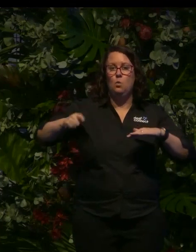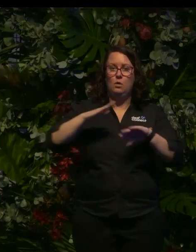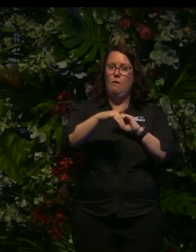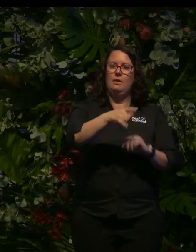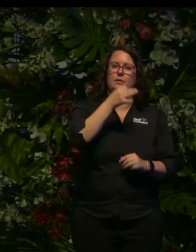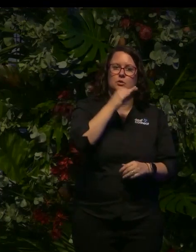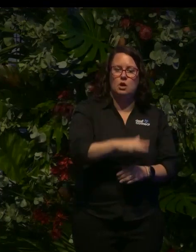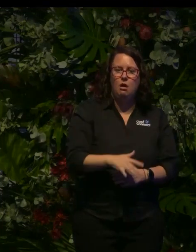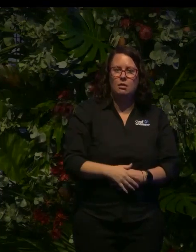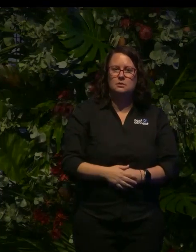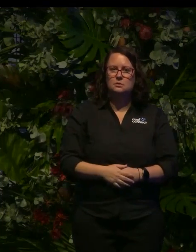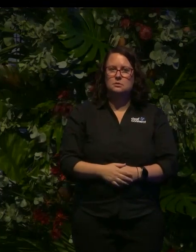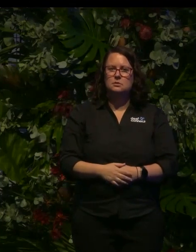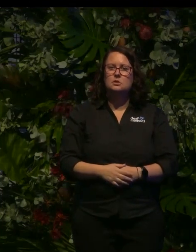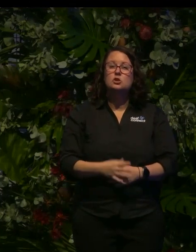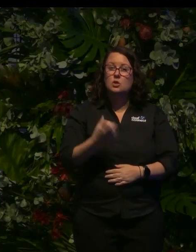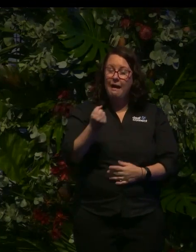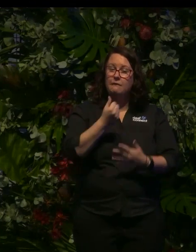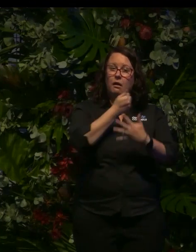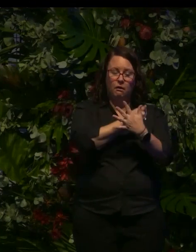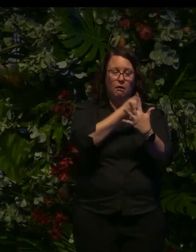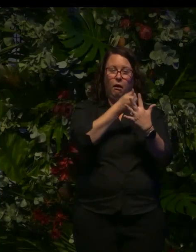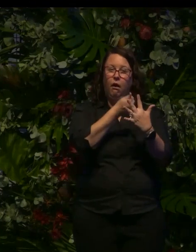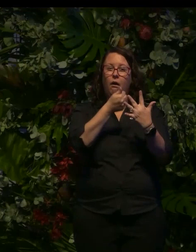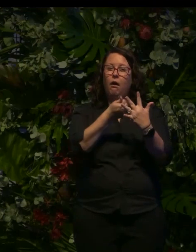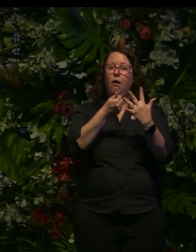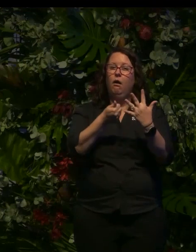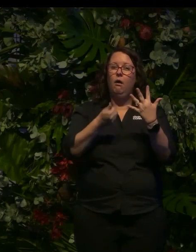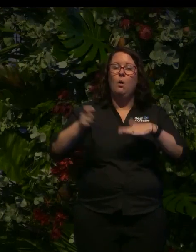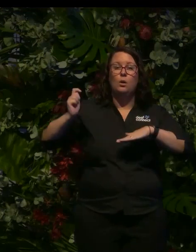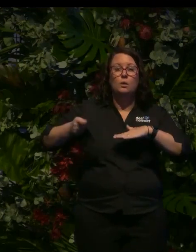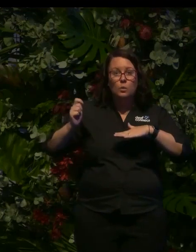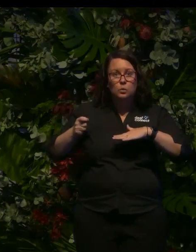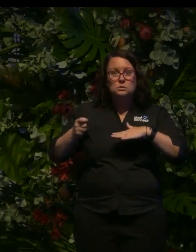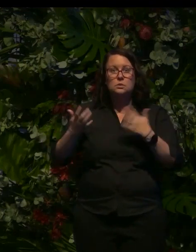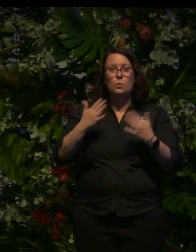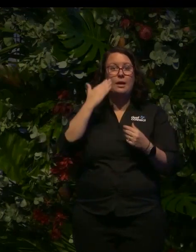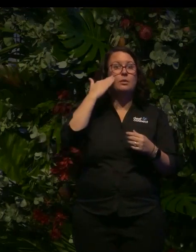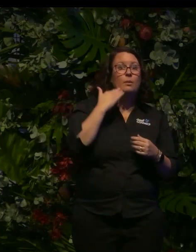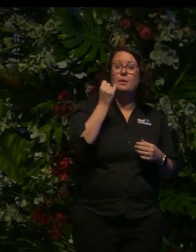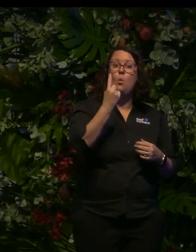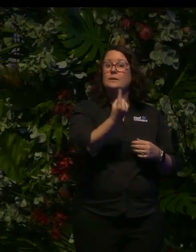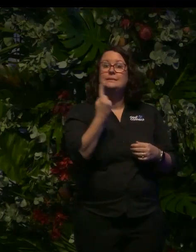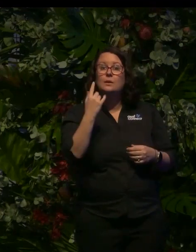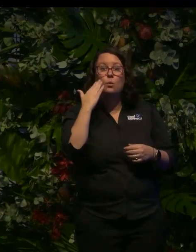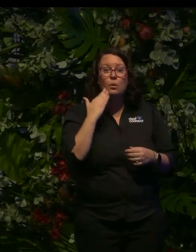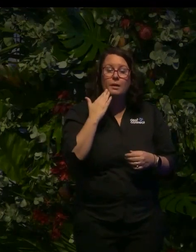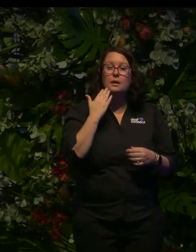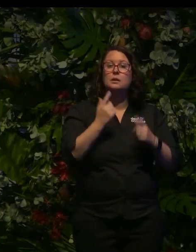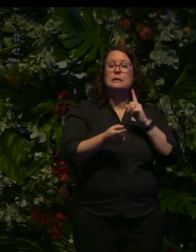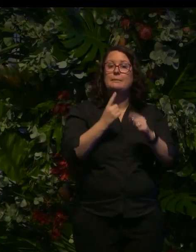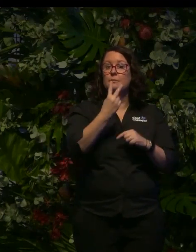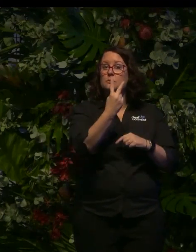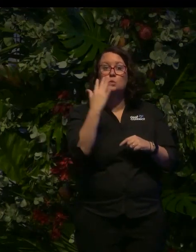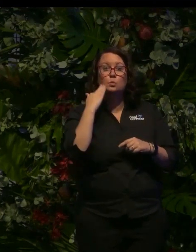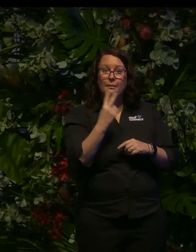child. So there have been a series of cases where the women, or in some cases single women, sometimes